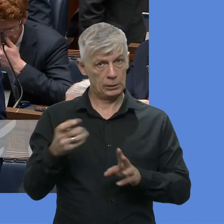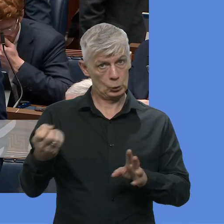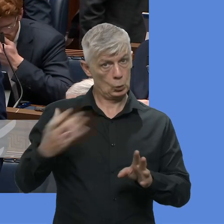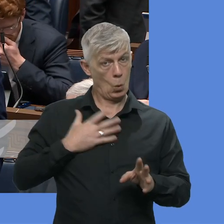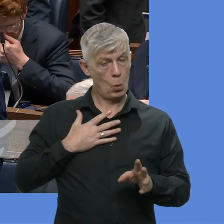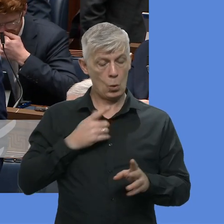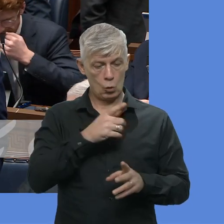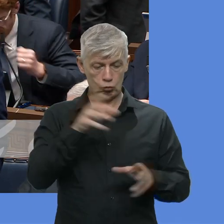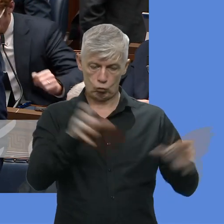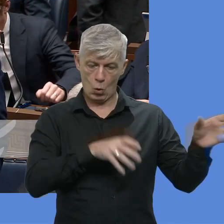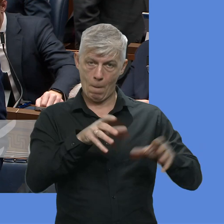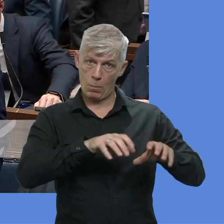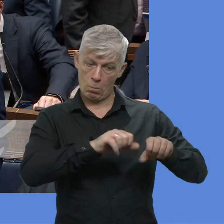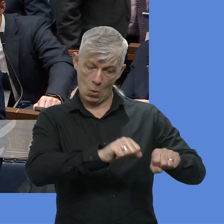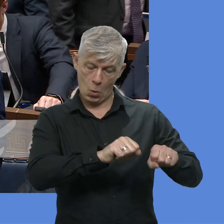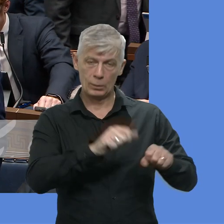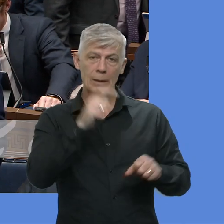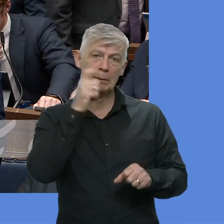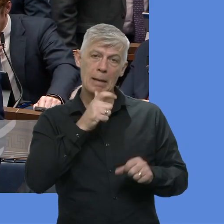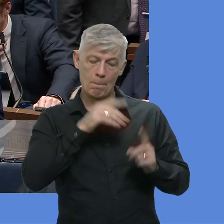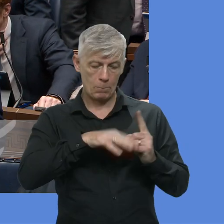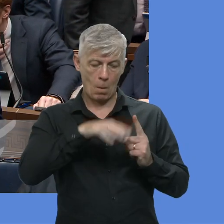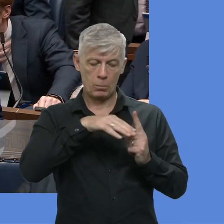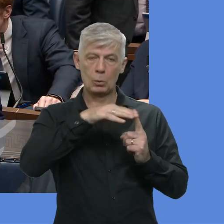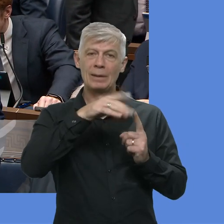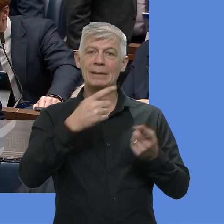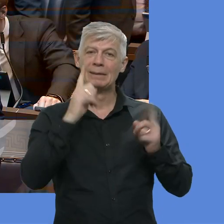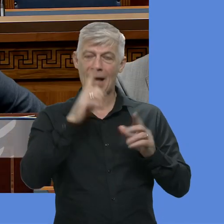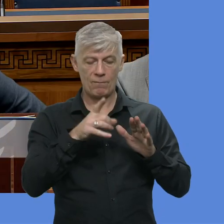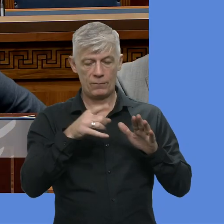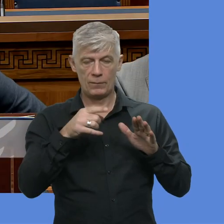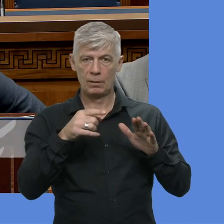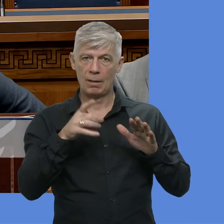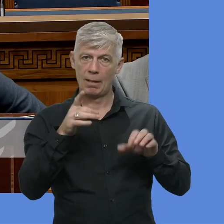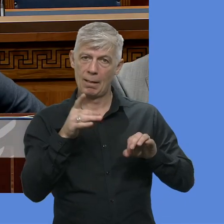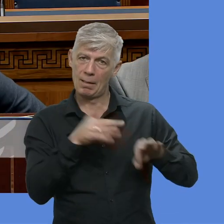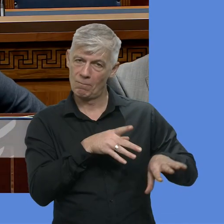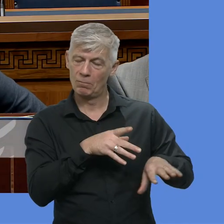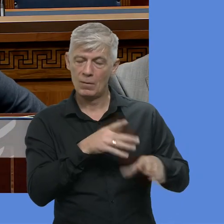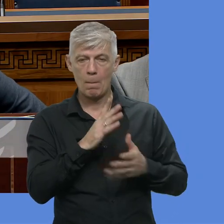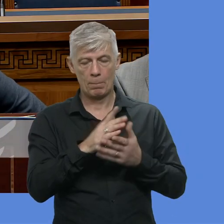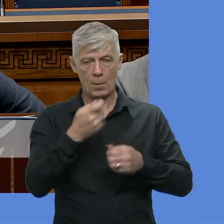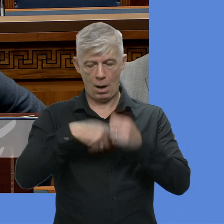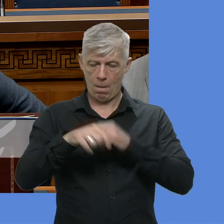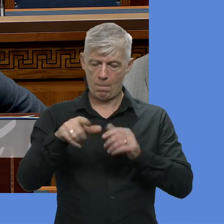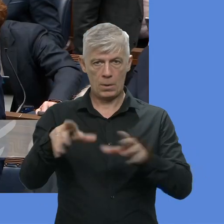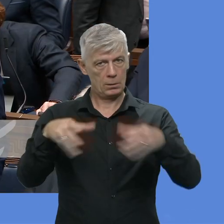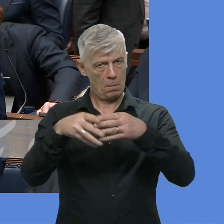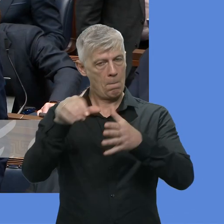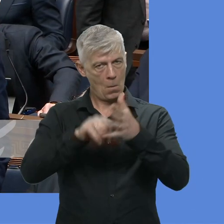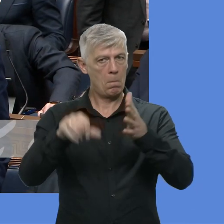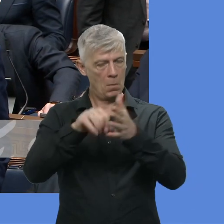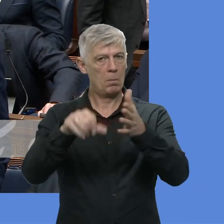recruitment pause, temporary promotions and staff leaving the department has exacerbated a major problem within the department, particularly